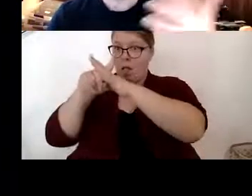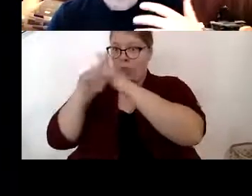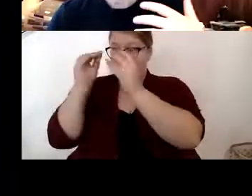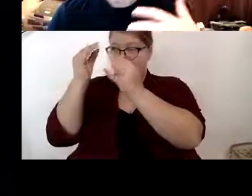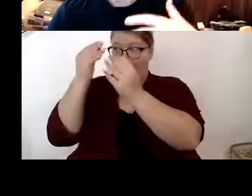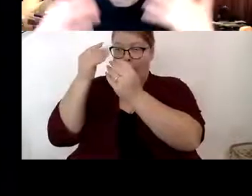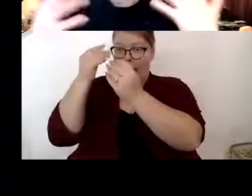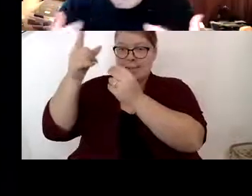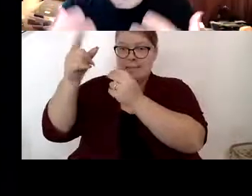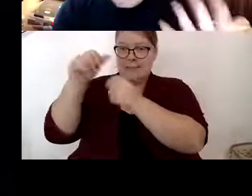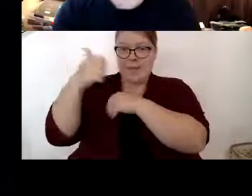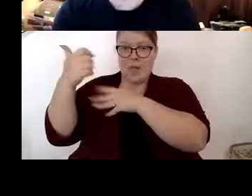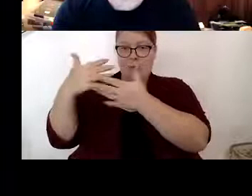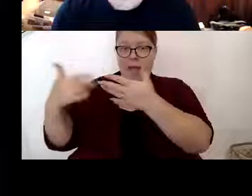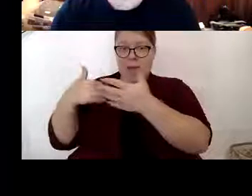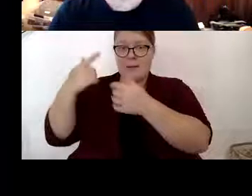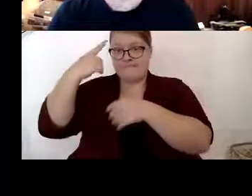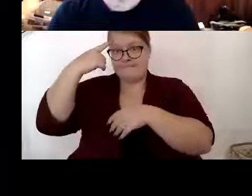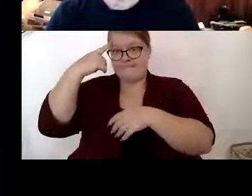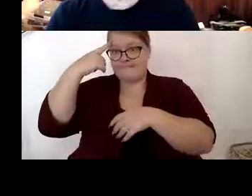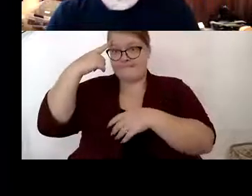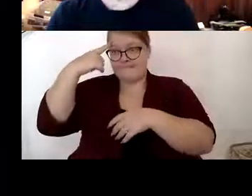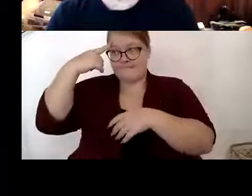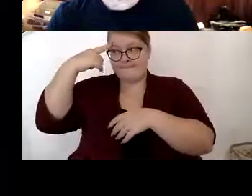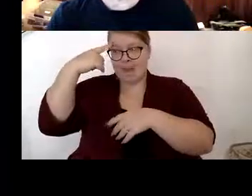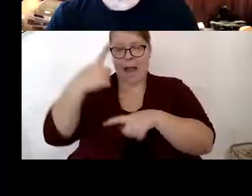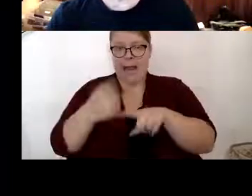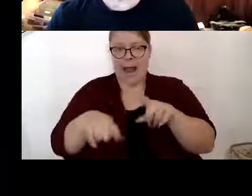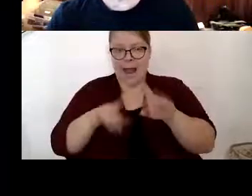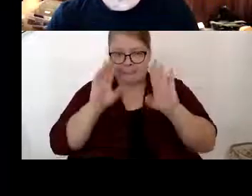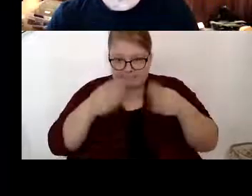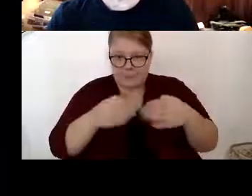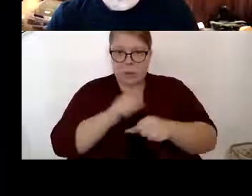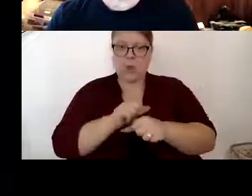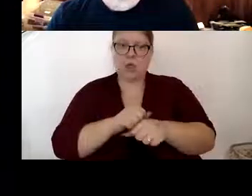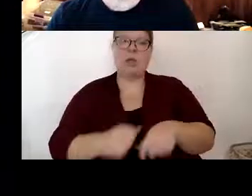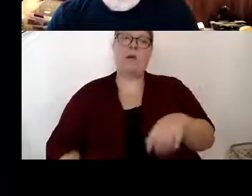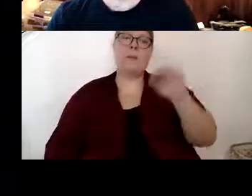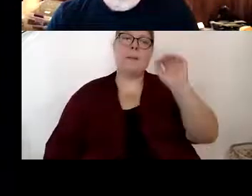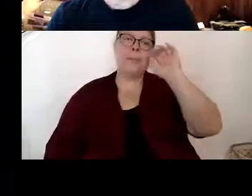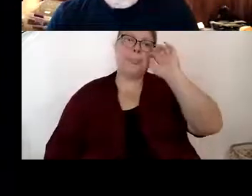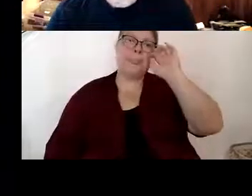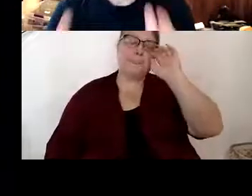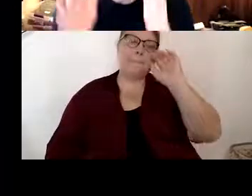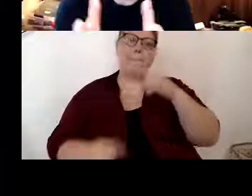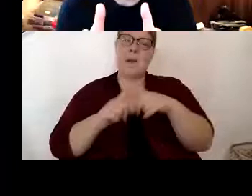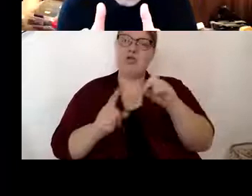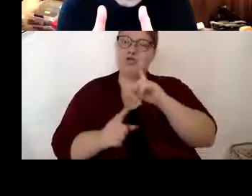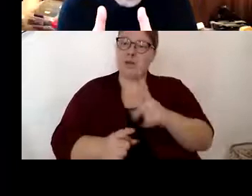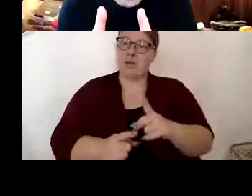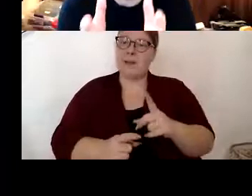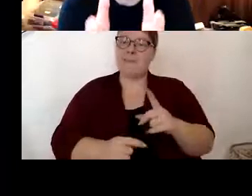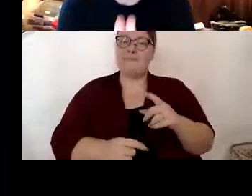and hey, I can't get that out. But truthfully, if you think about this, in an